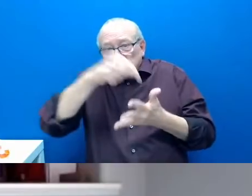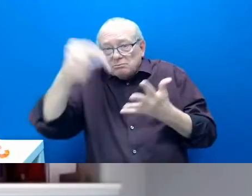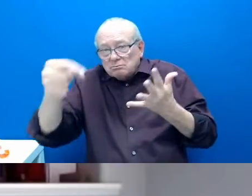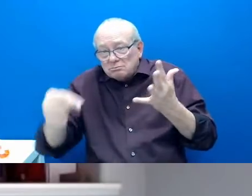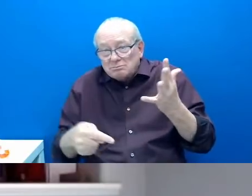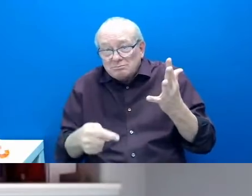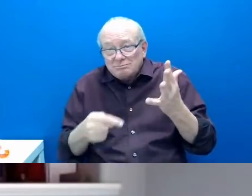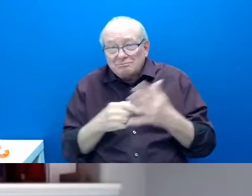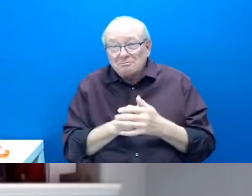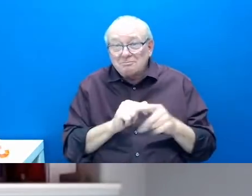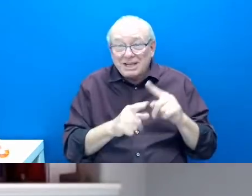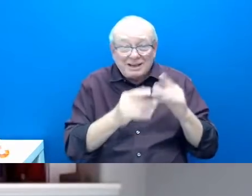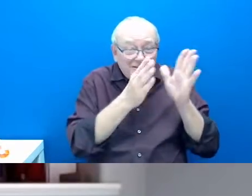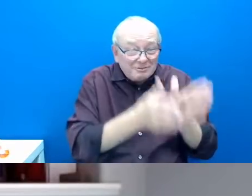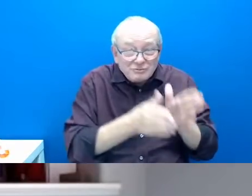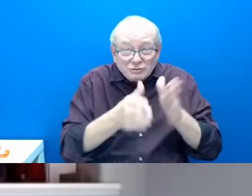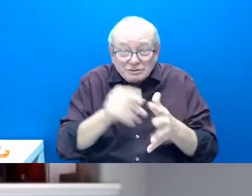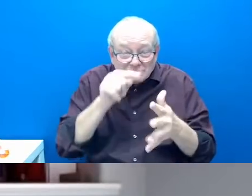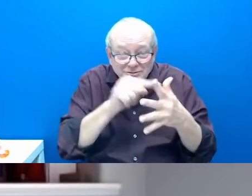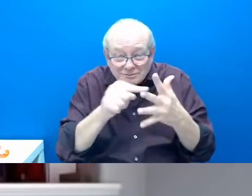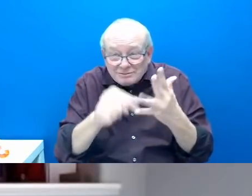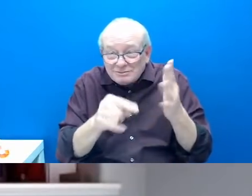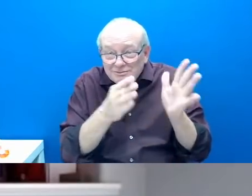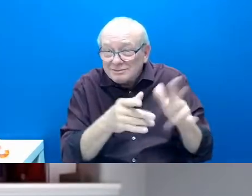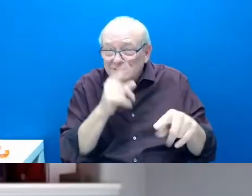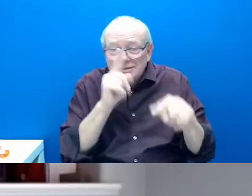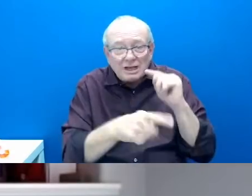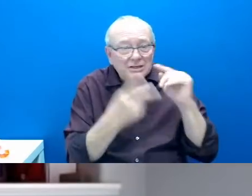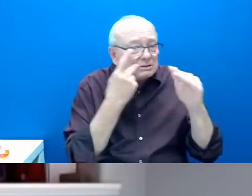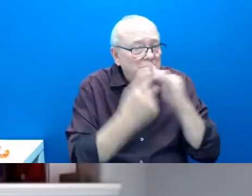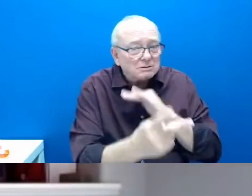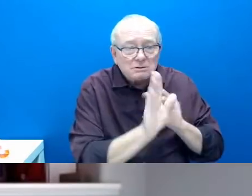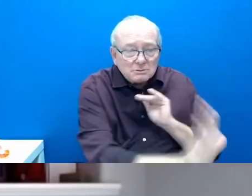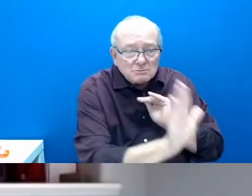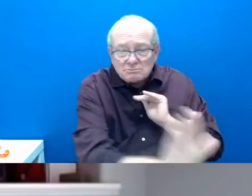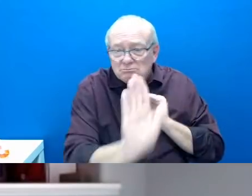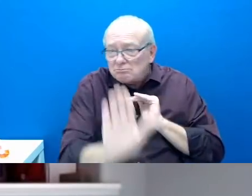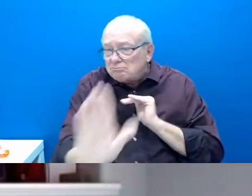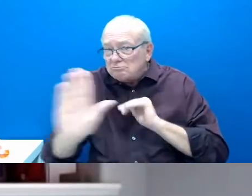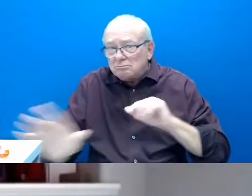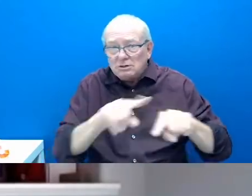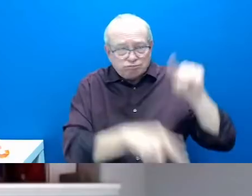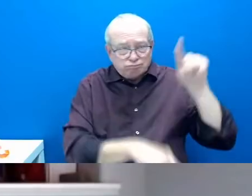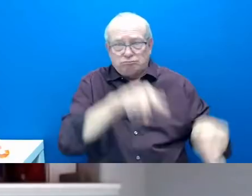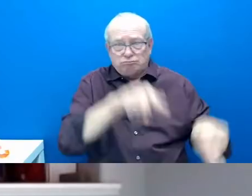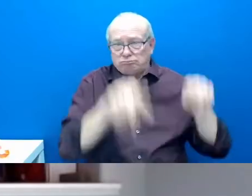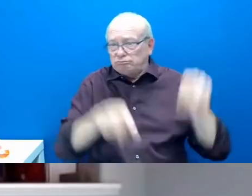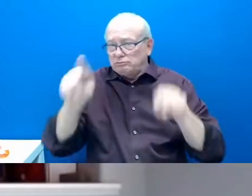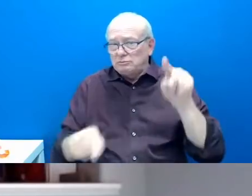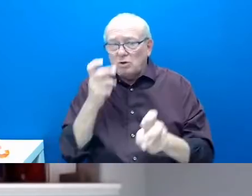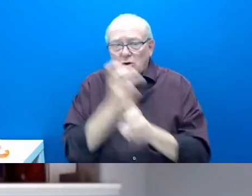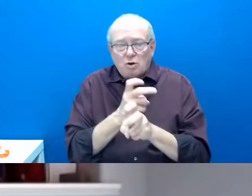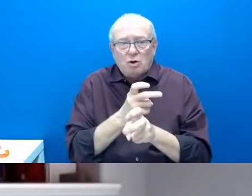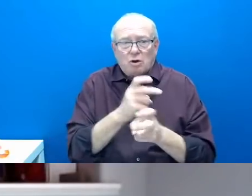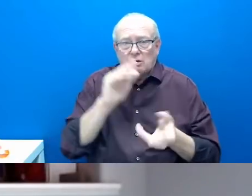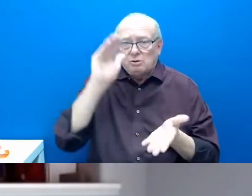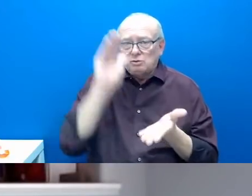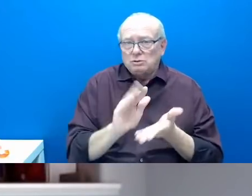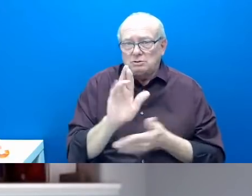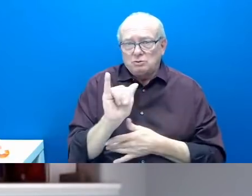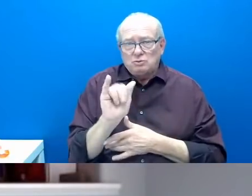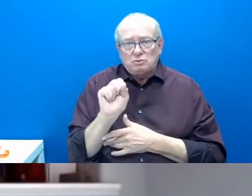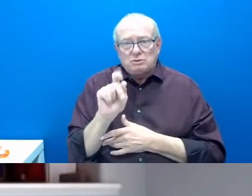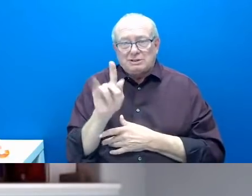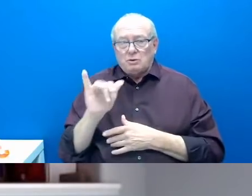the individual patient level, they can be less predictable. And so those things are kind of hard to mitigate in terms of transporting a patient. And